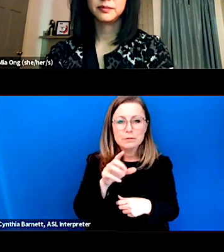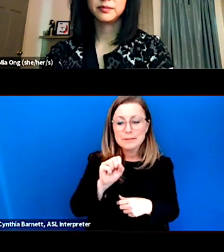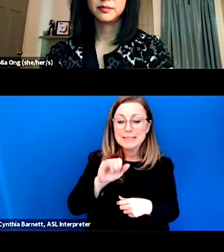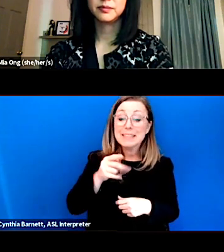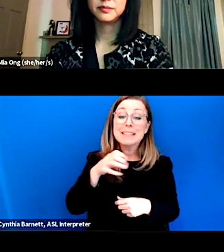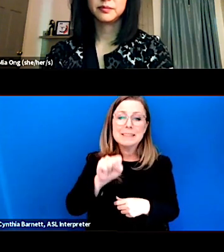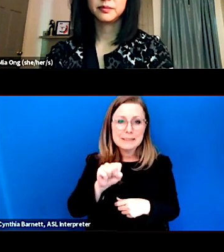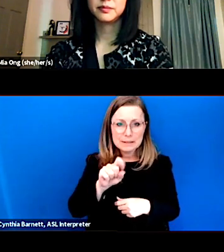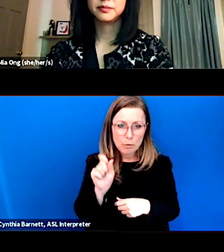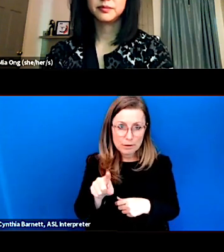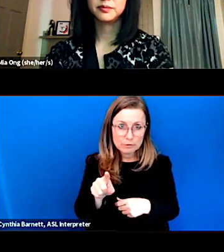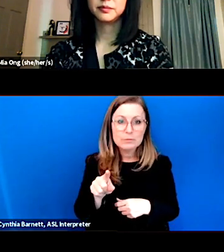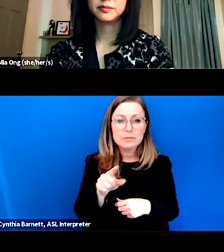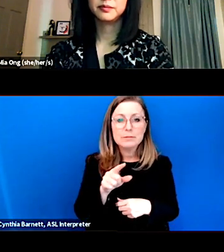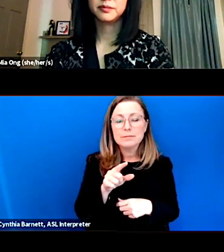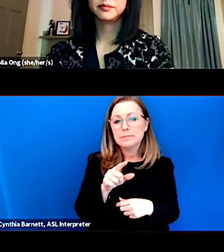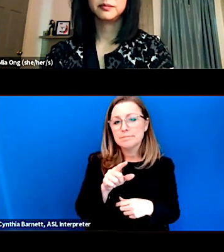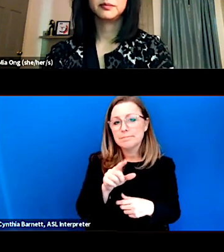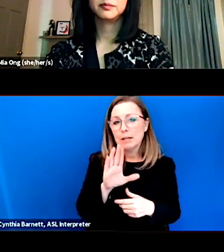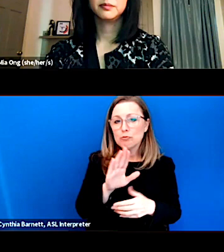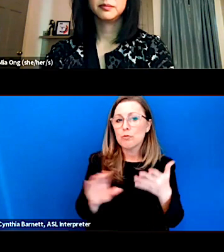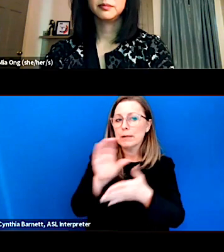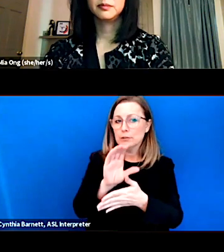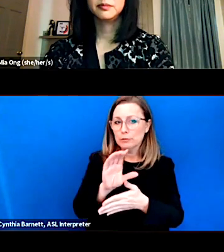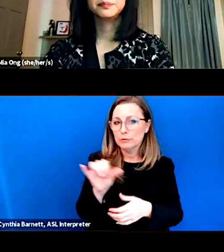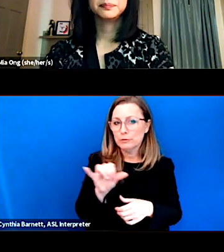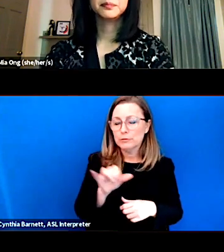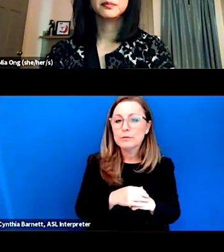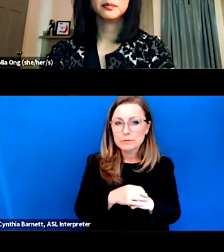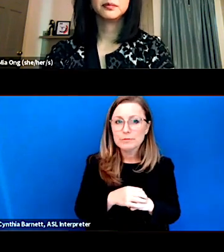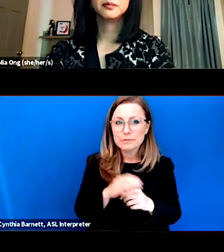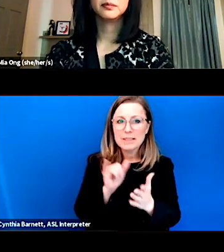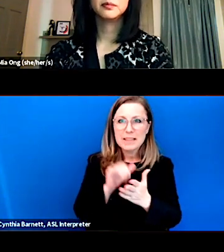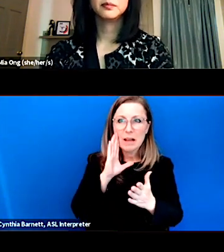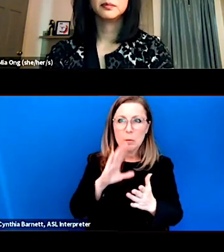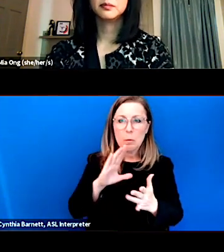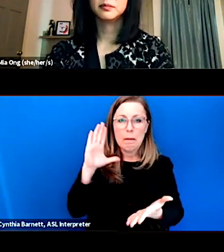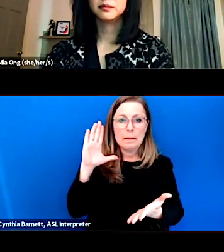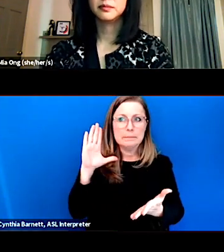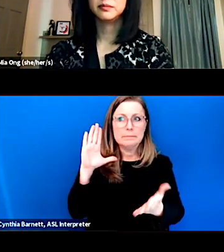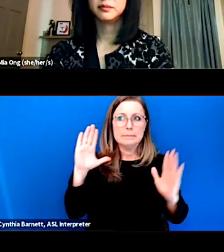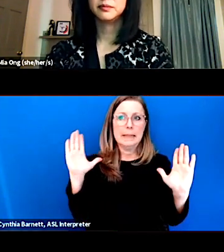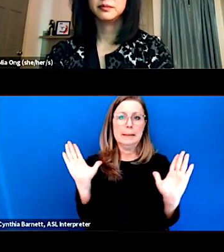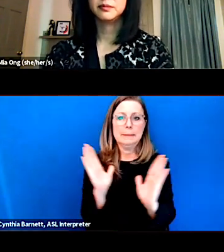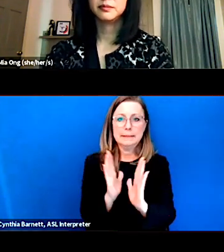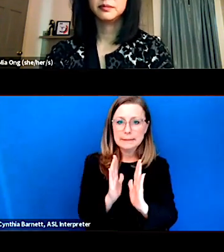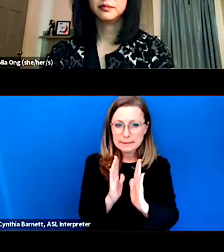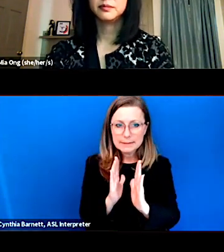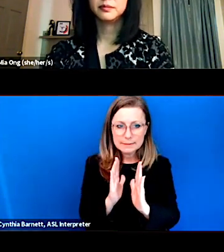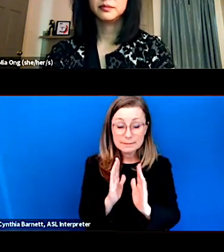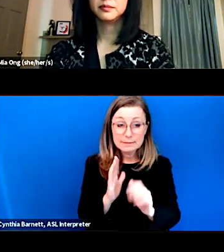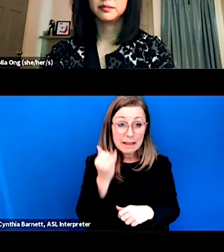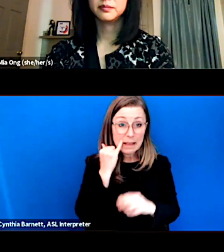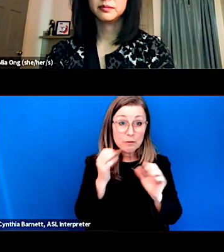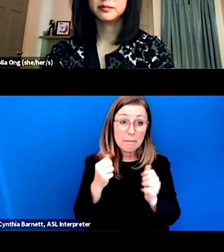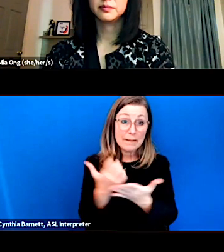the unwieldy literature that they may find. And if they can get funding and a team, that would be fantastic. But as a